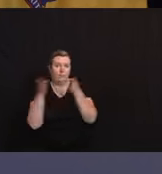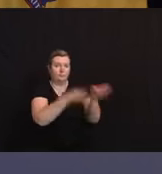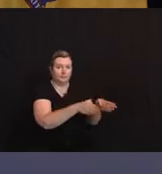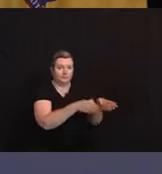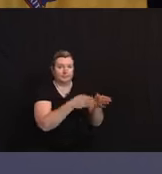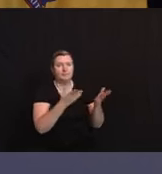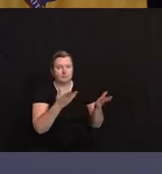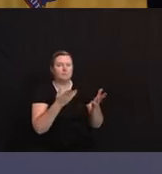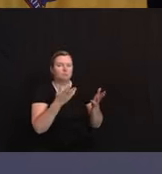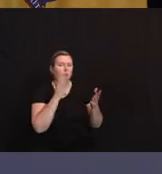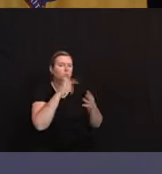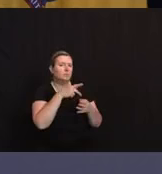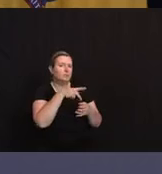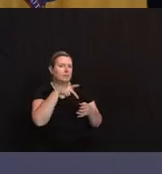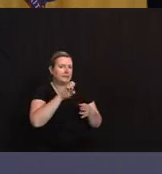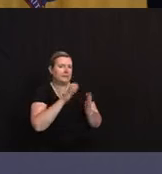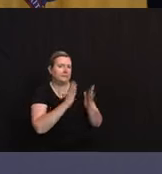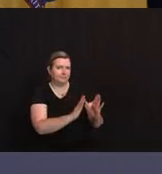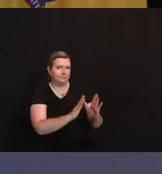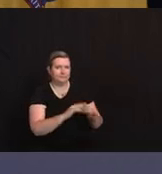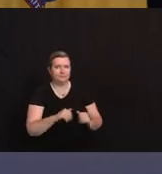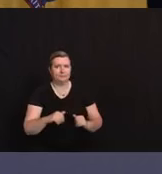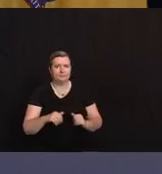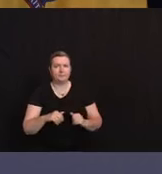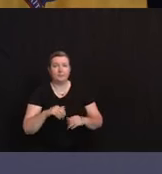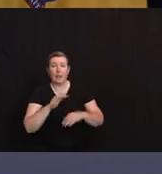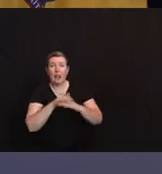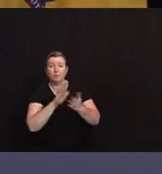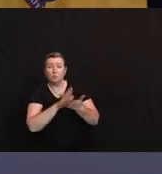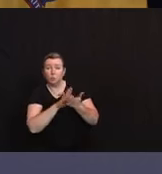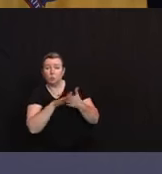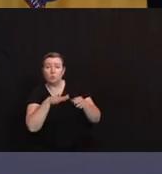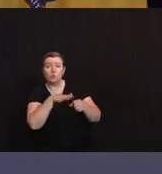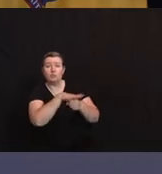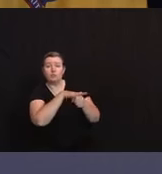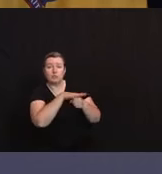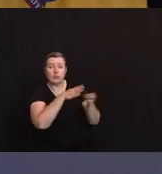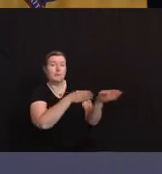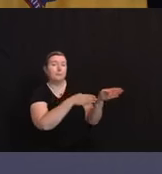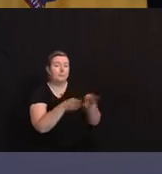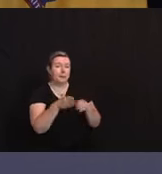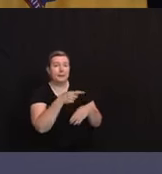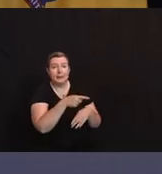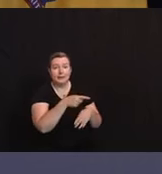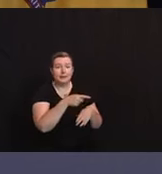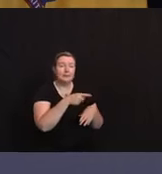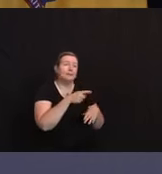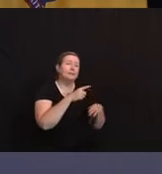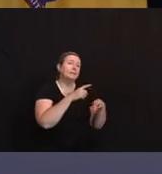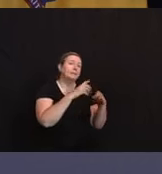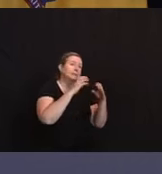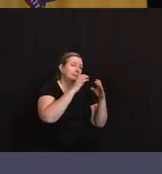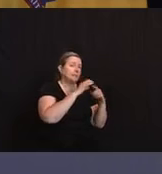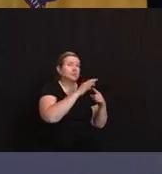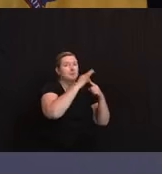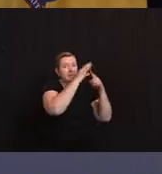the district plans, as part of the approval of those plans, both from the Department of Education and the Department of Health, we are